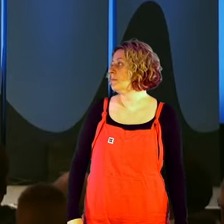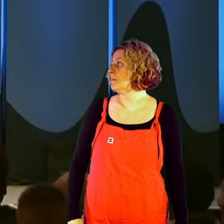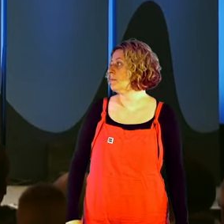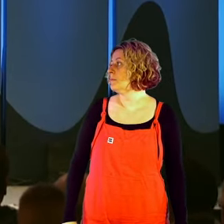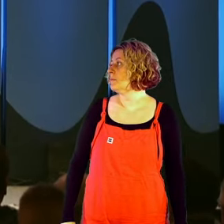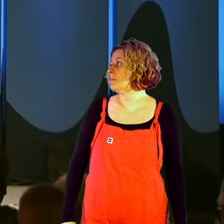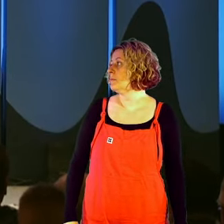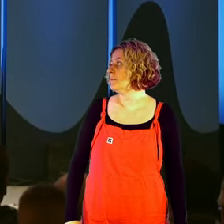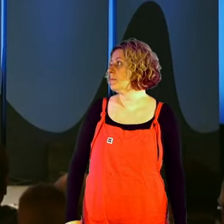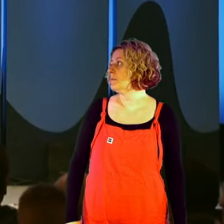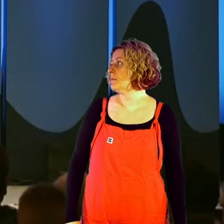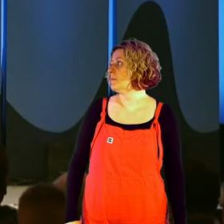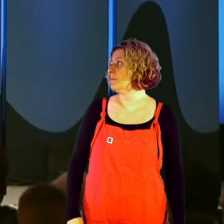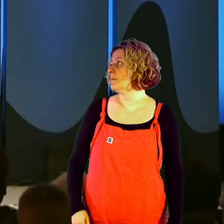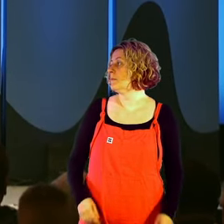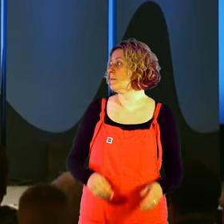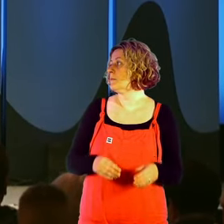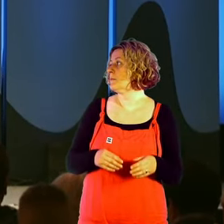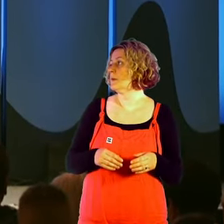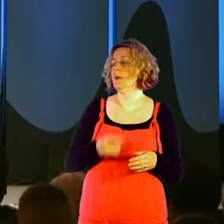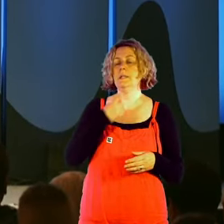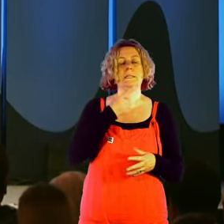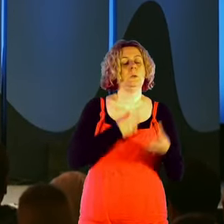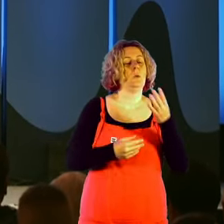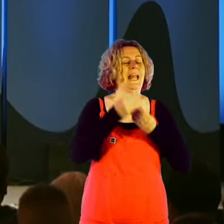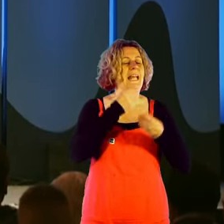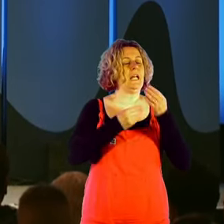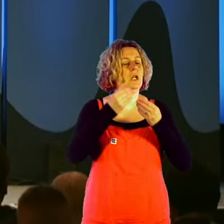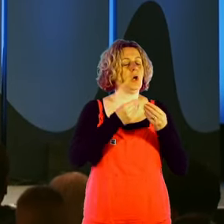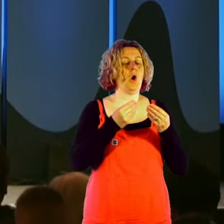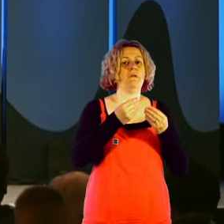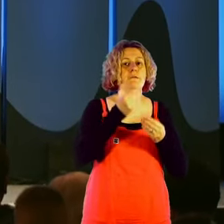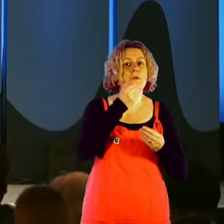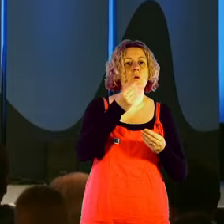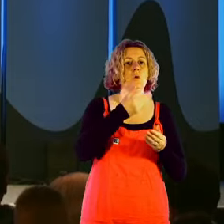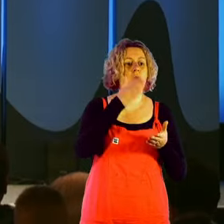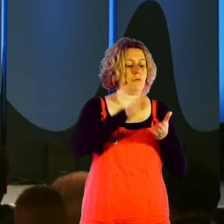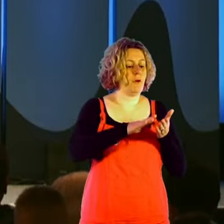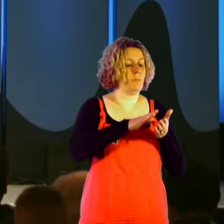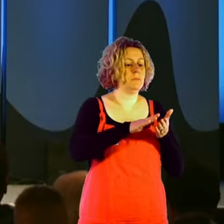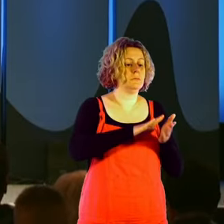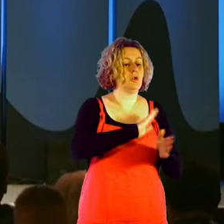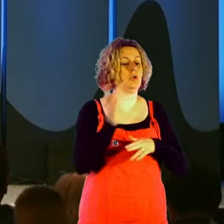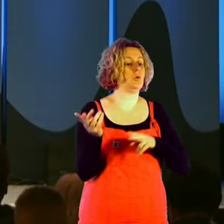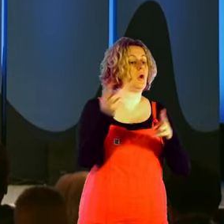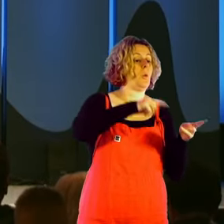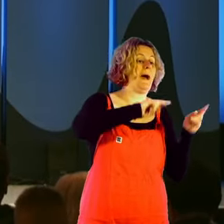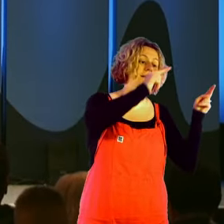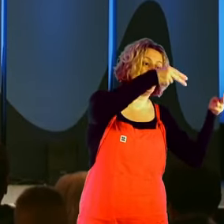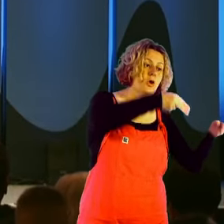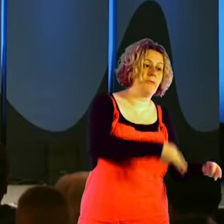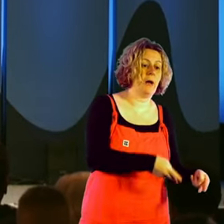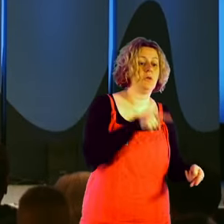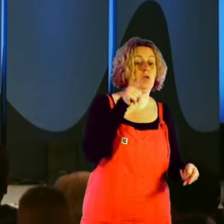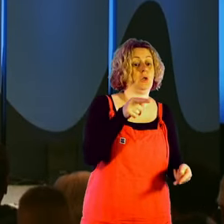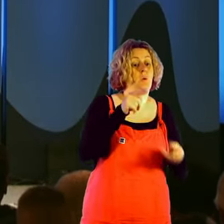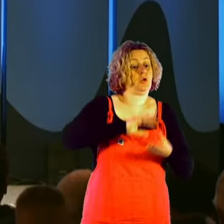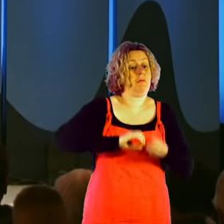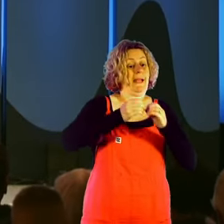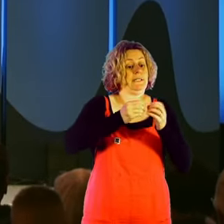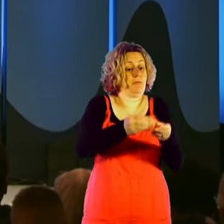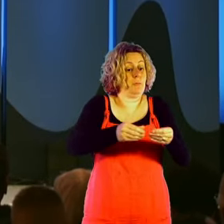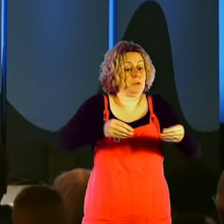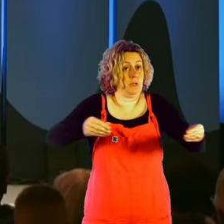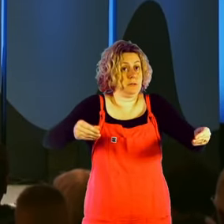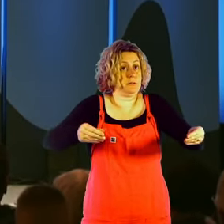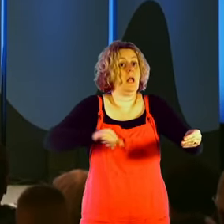the ground. Since from it you were taken, for dust you are, and to dust you will return. So the curse addressed to